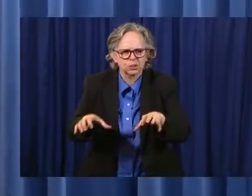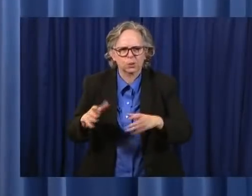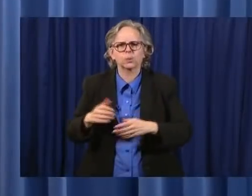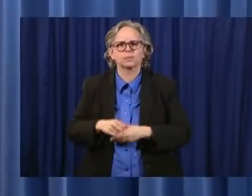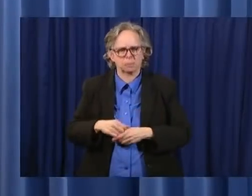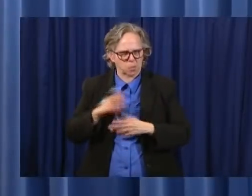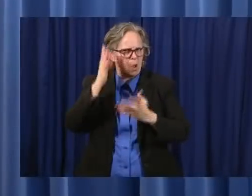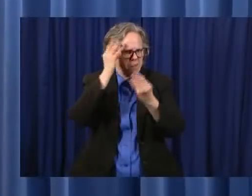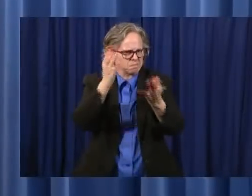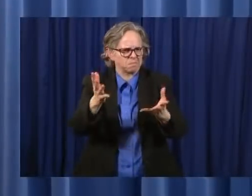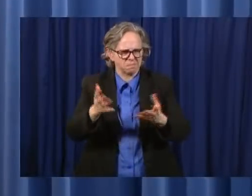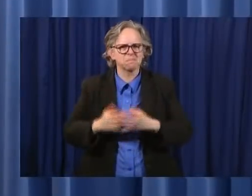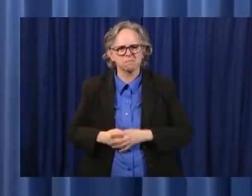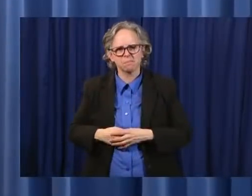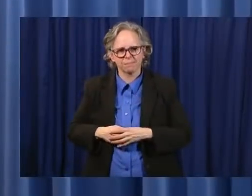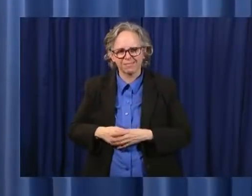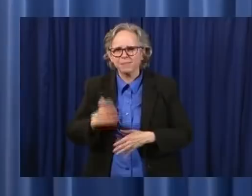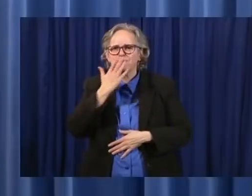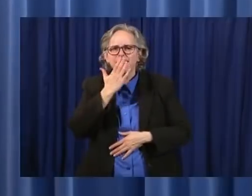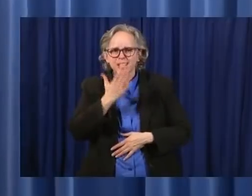we're doing. So thank you.